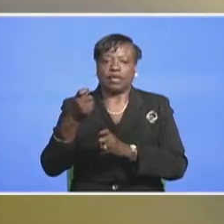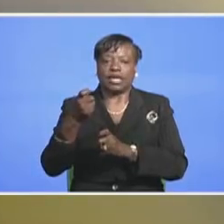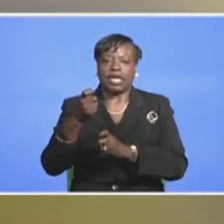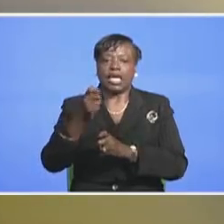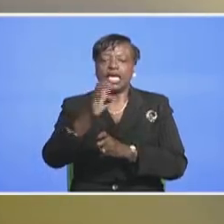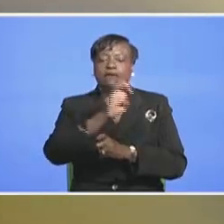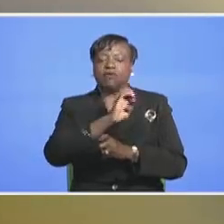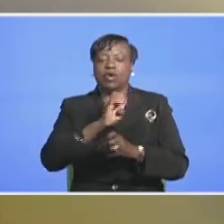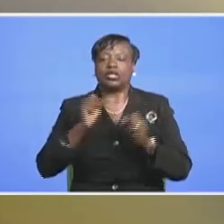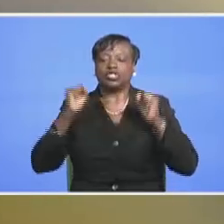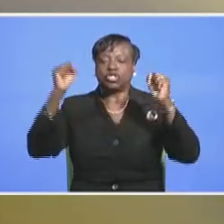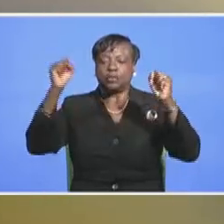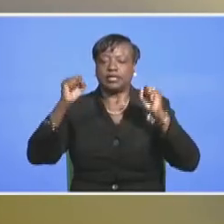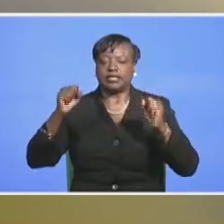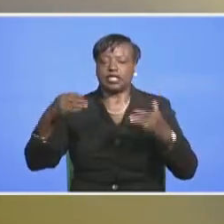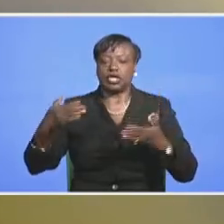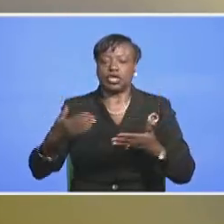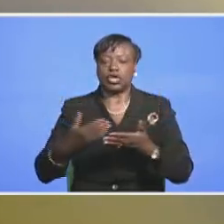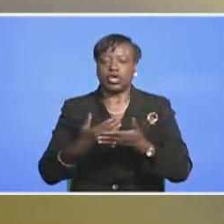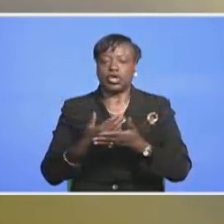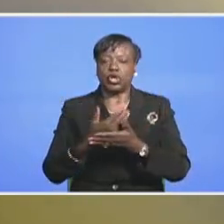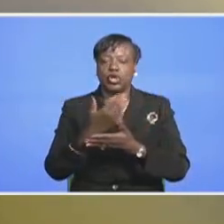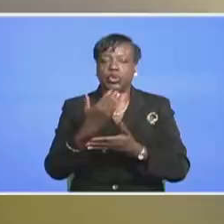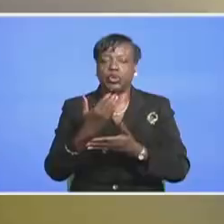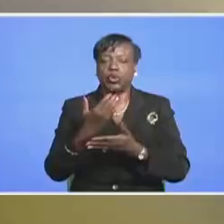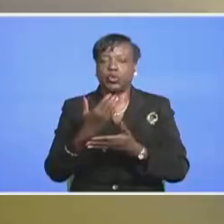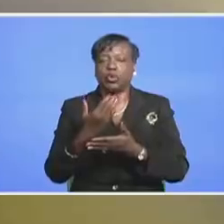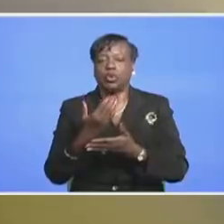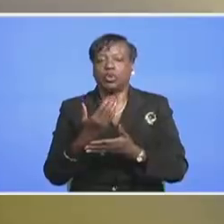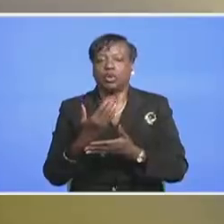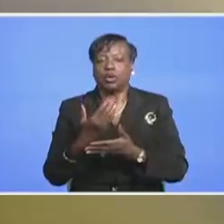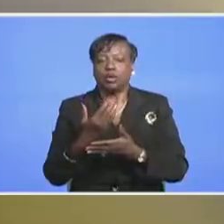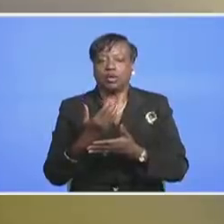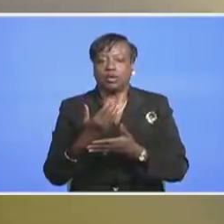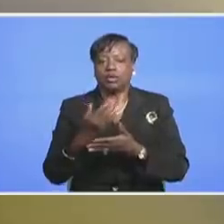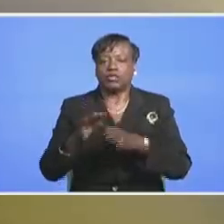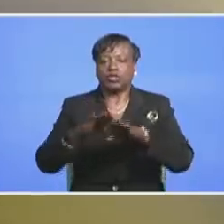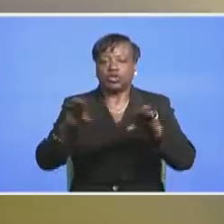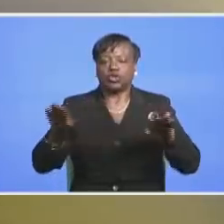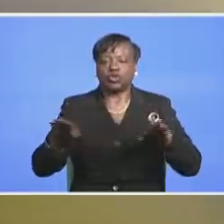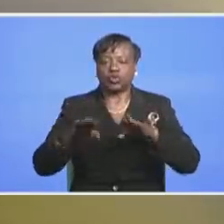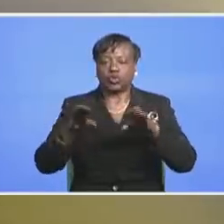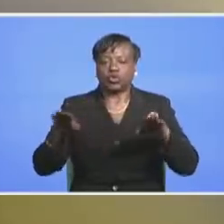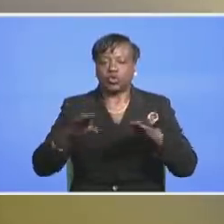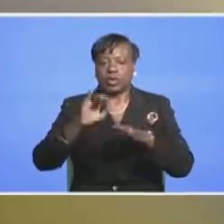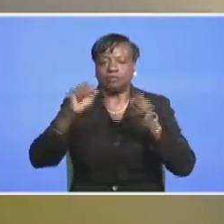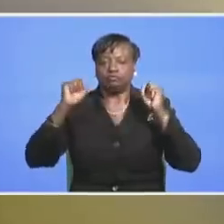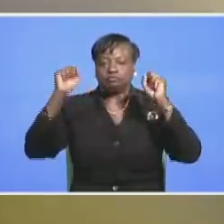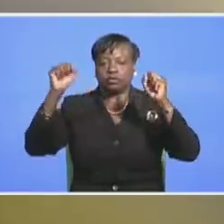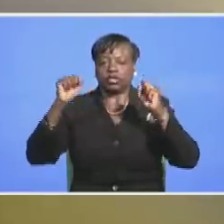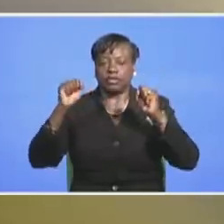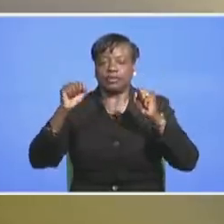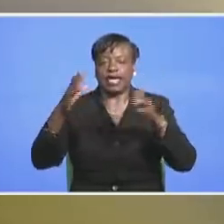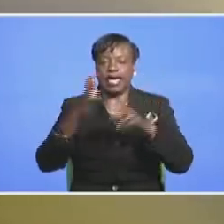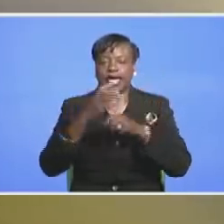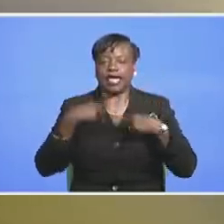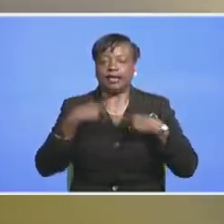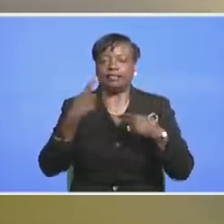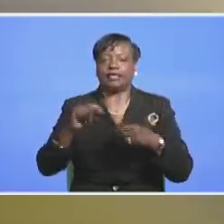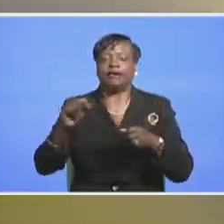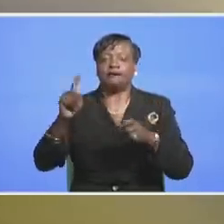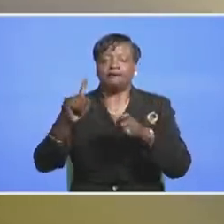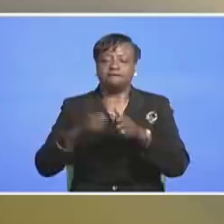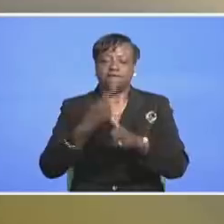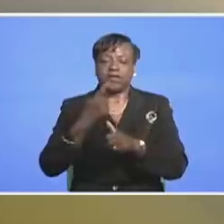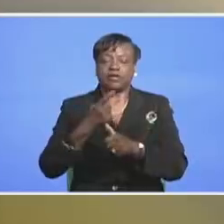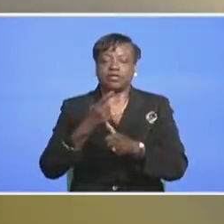the Mako Swim Club. On Saturday, the club hosted its first swim meet at the Betty Kenning Kelly Aquatic Center. Owner of Evolve